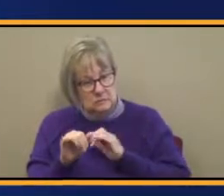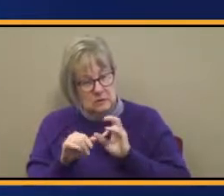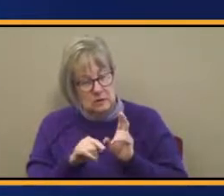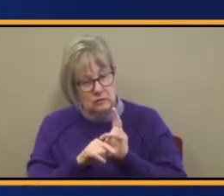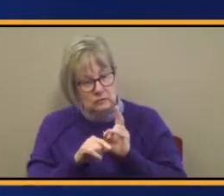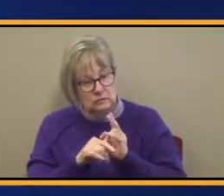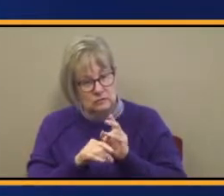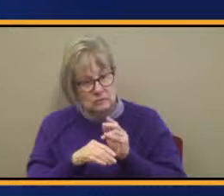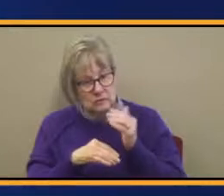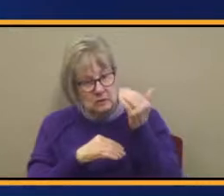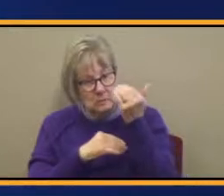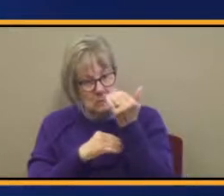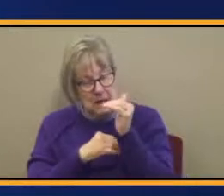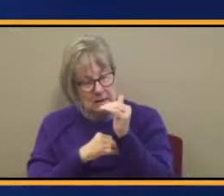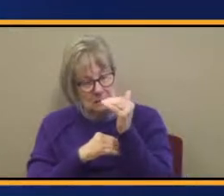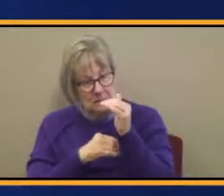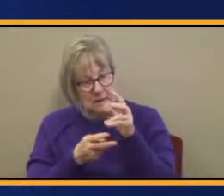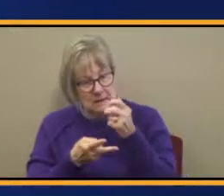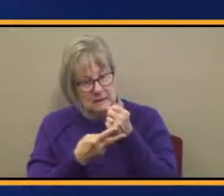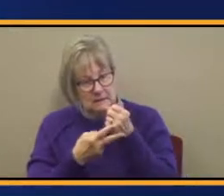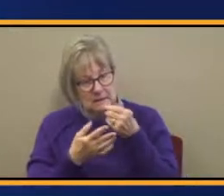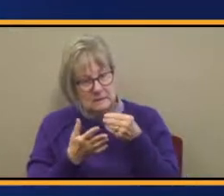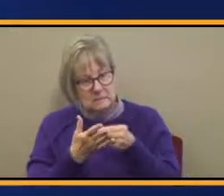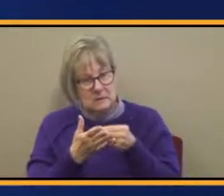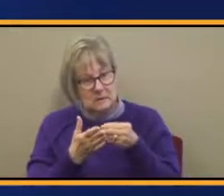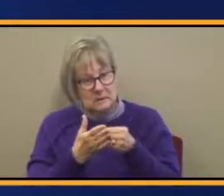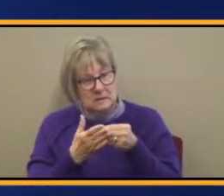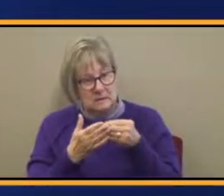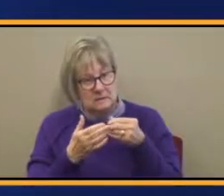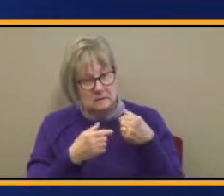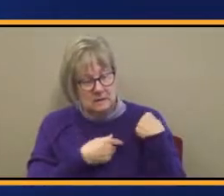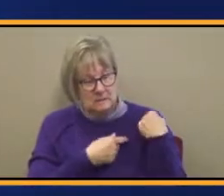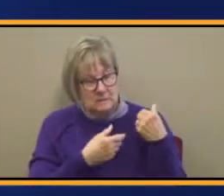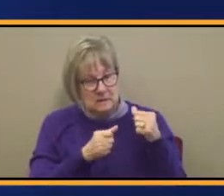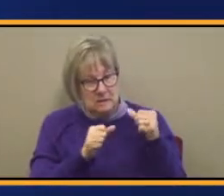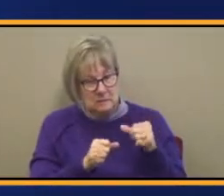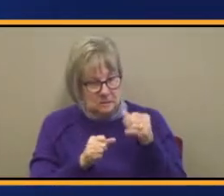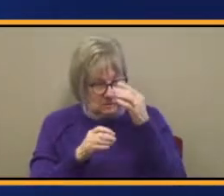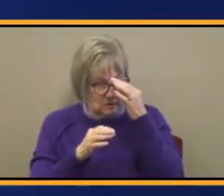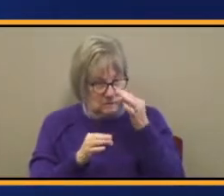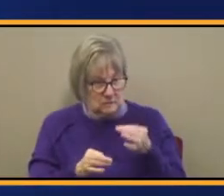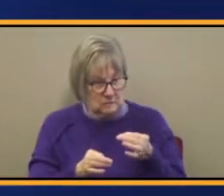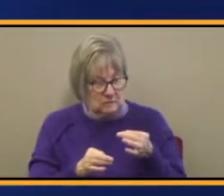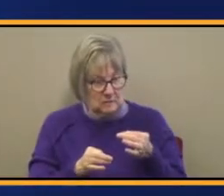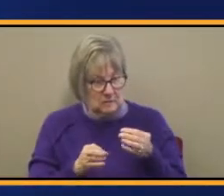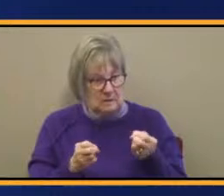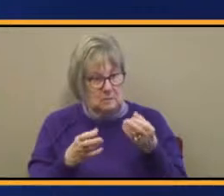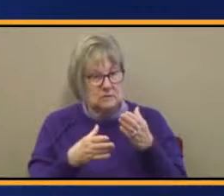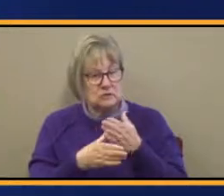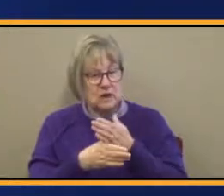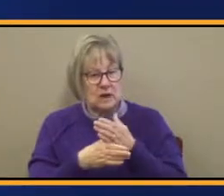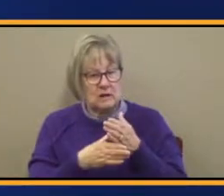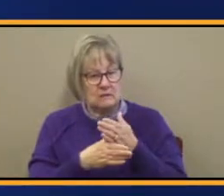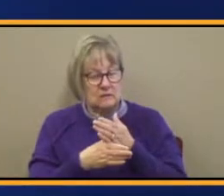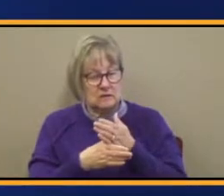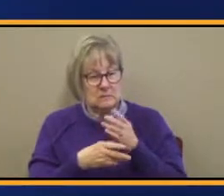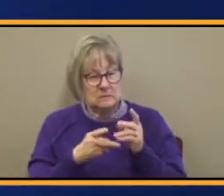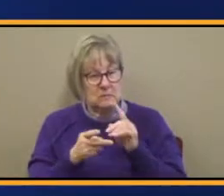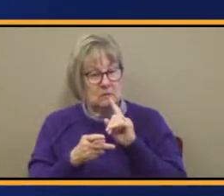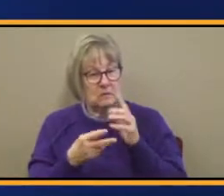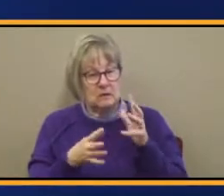maximize and save money. Have you been able to determine how much average are people